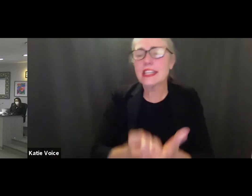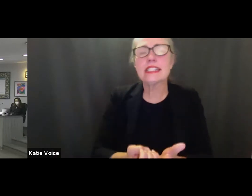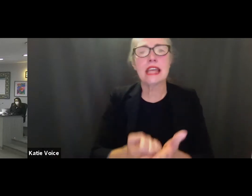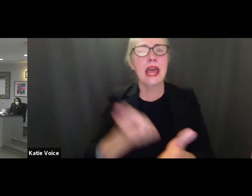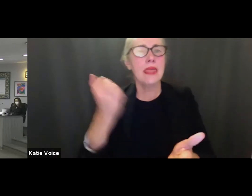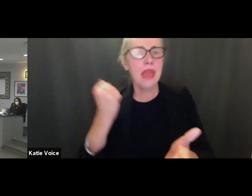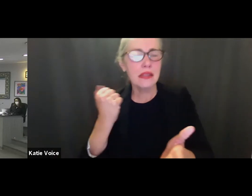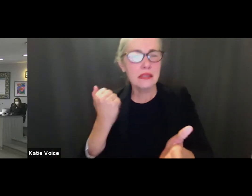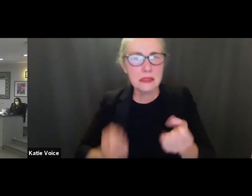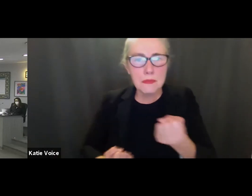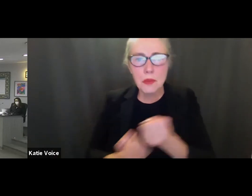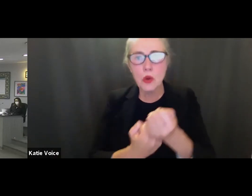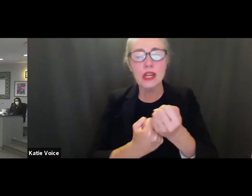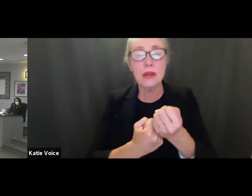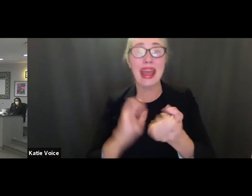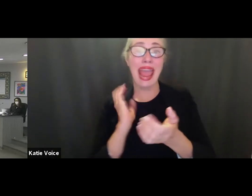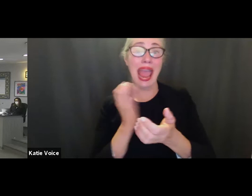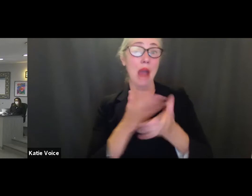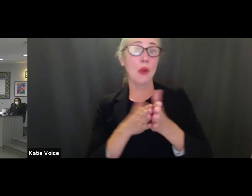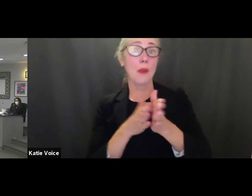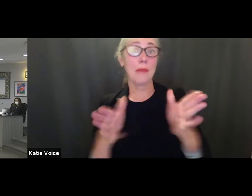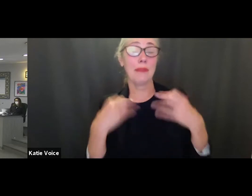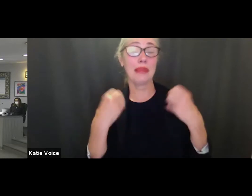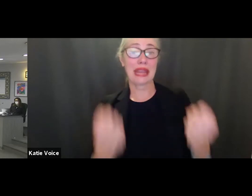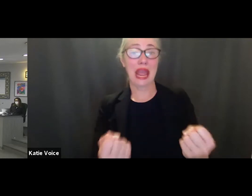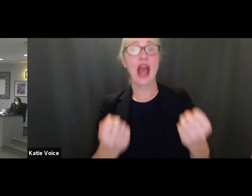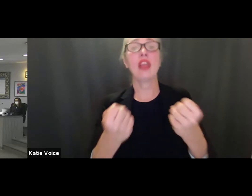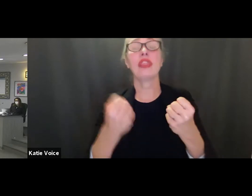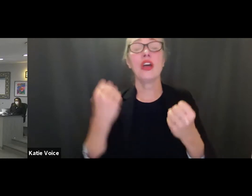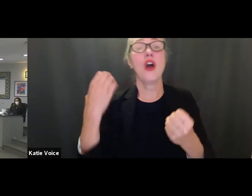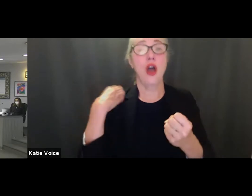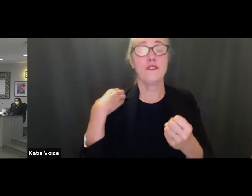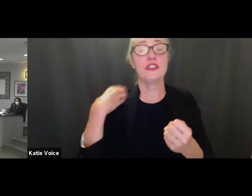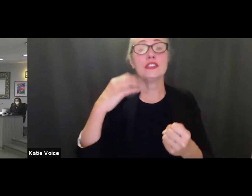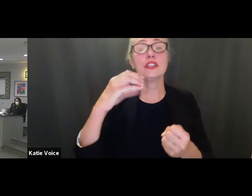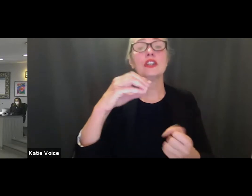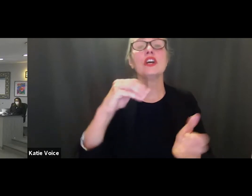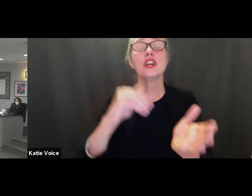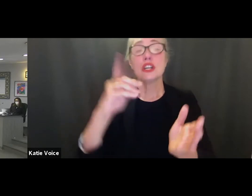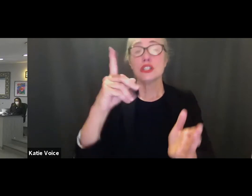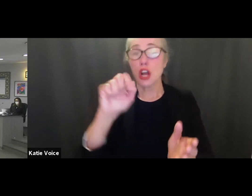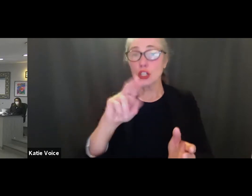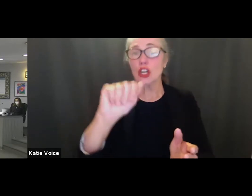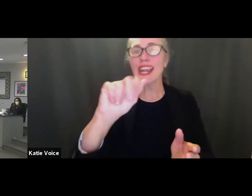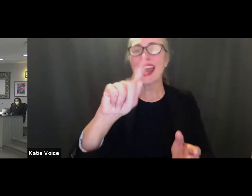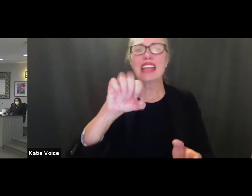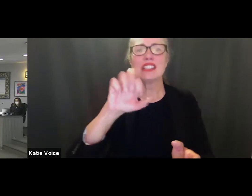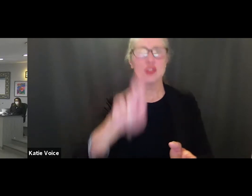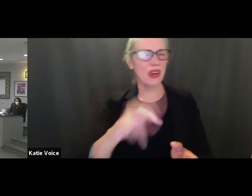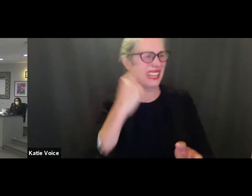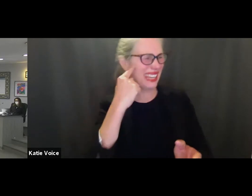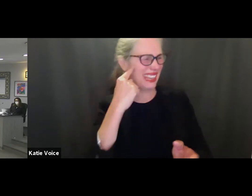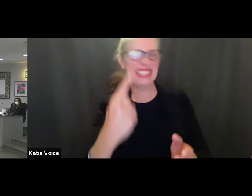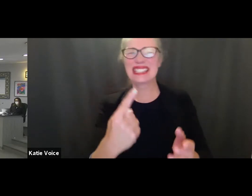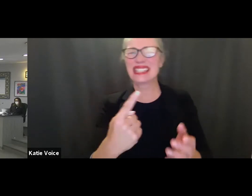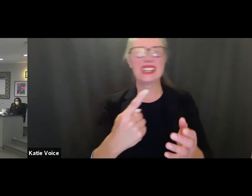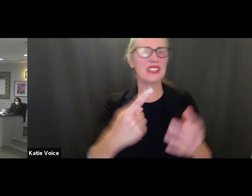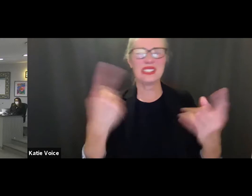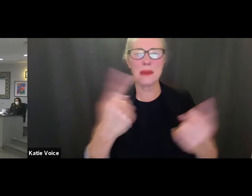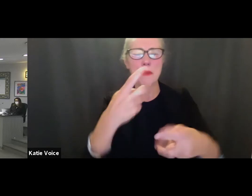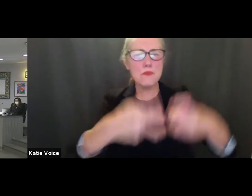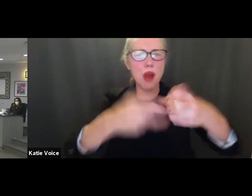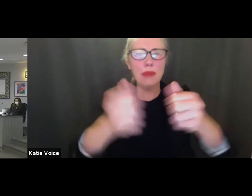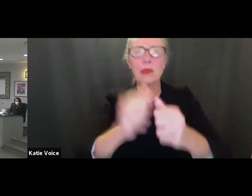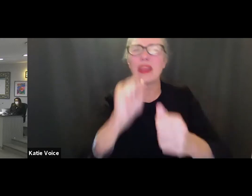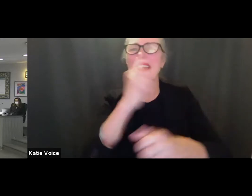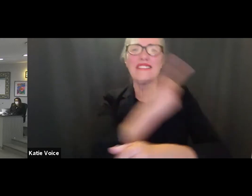Ansor. He claims that there is an epidemic of the unvaccinated based on some charts. He does not talk about